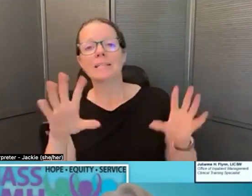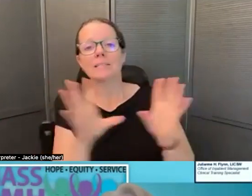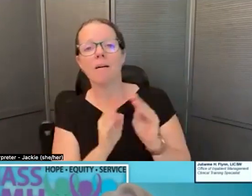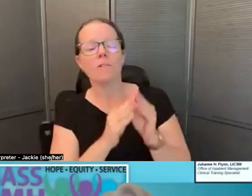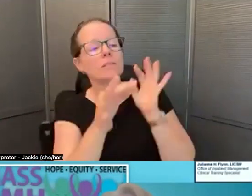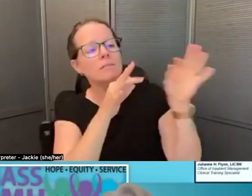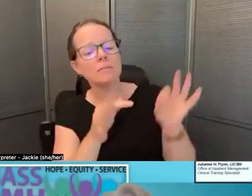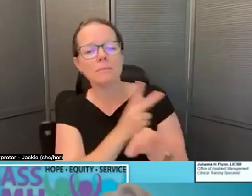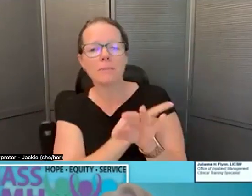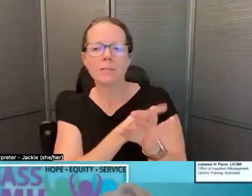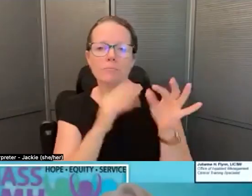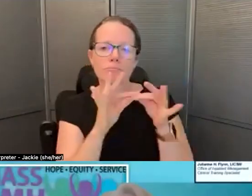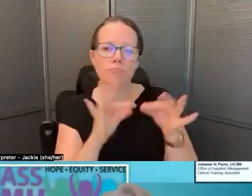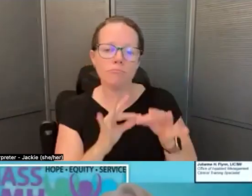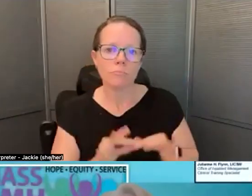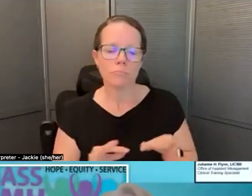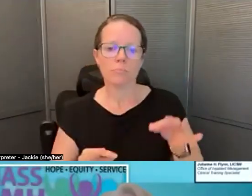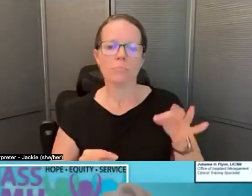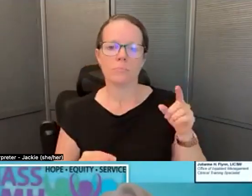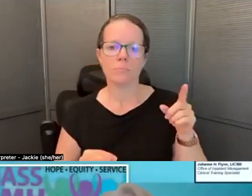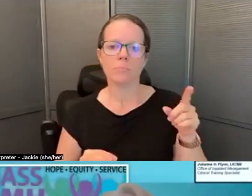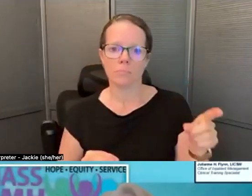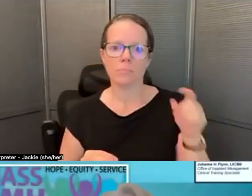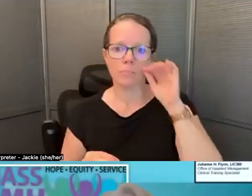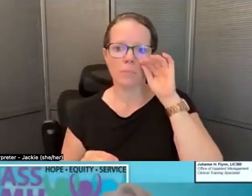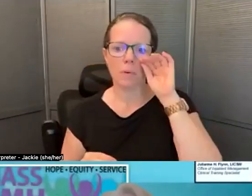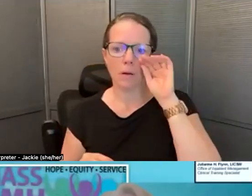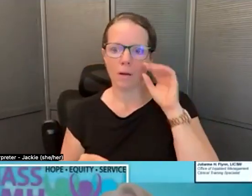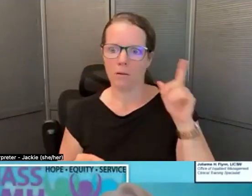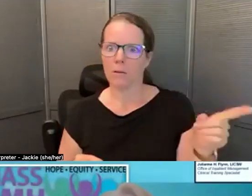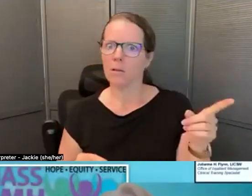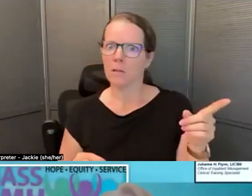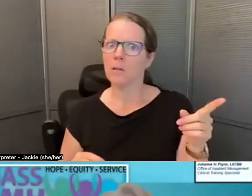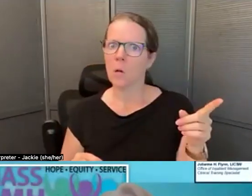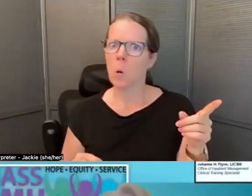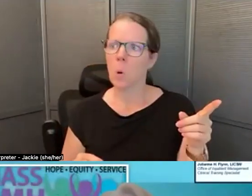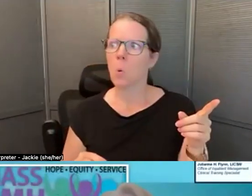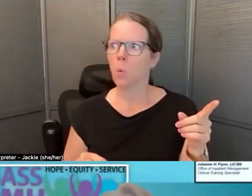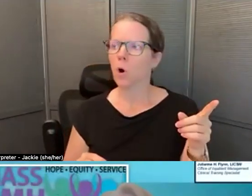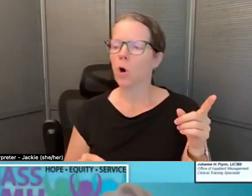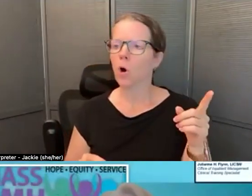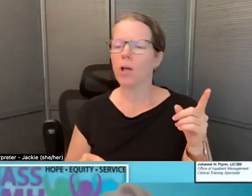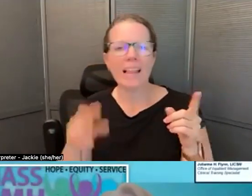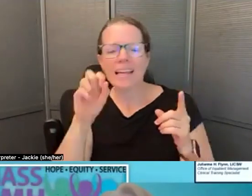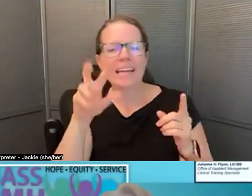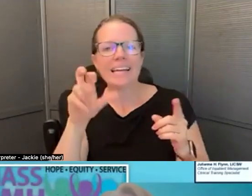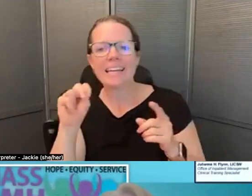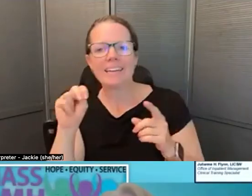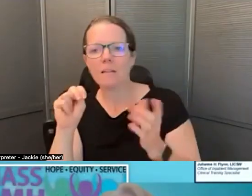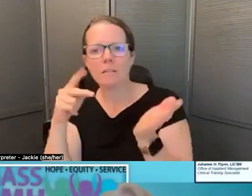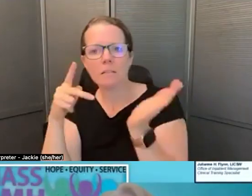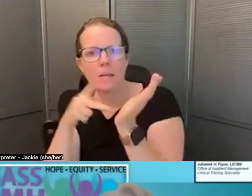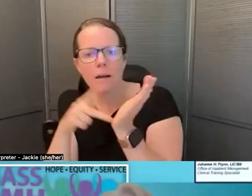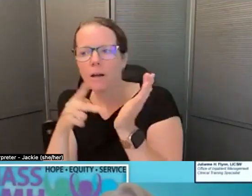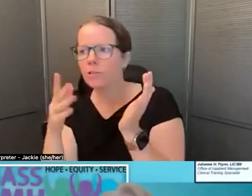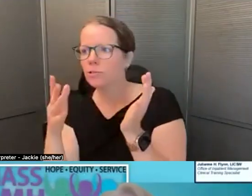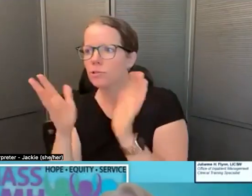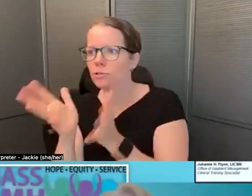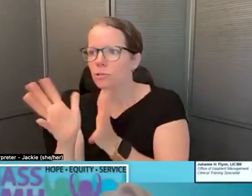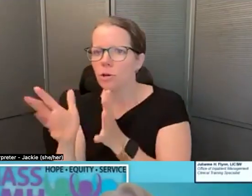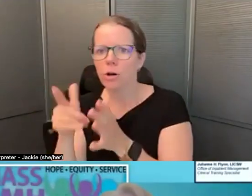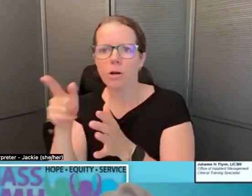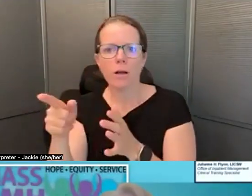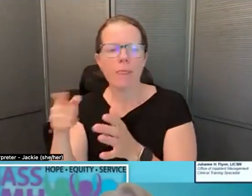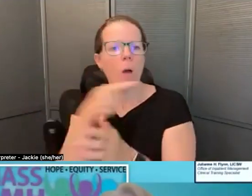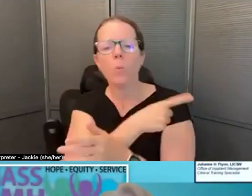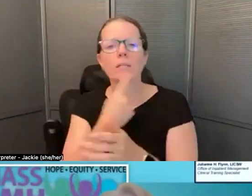to participate, to even speak with his provider, like to even speak with his psychiatrist, has been involved with the mental health system for a long